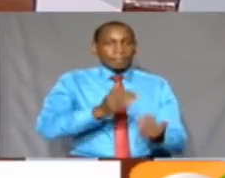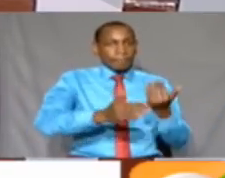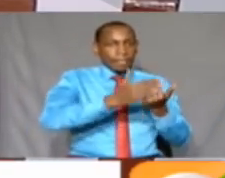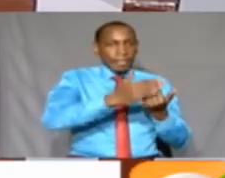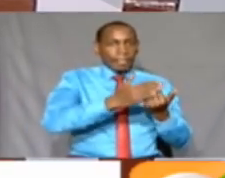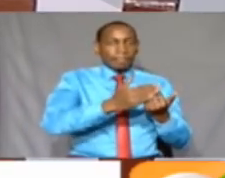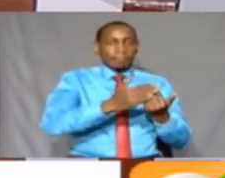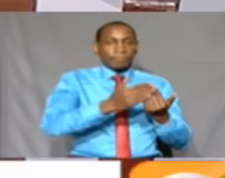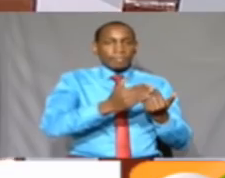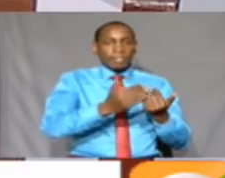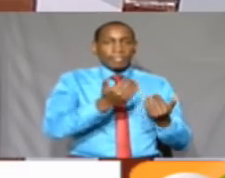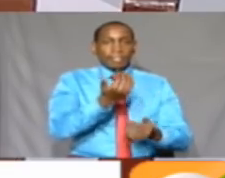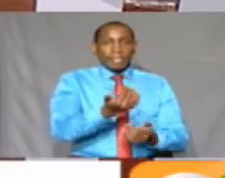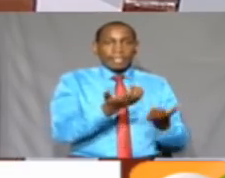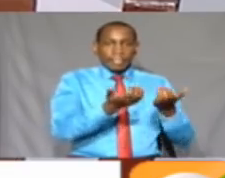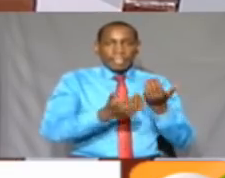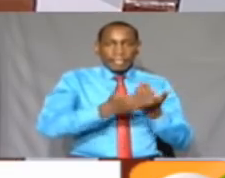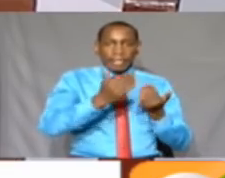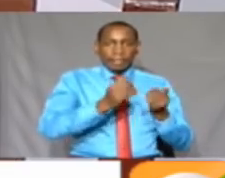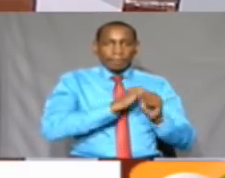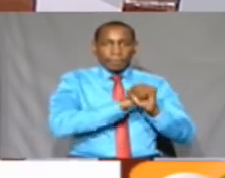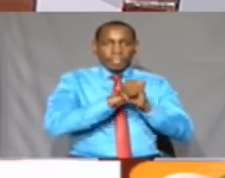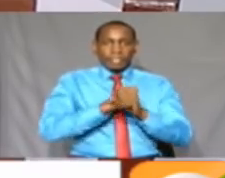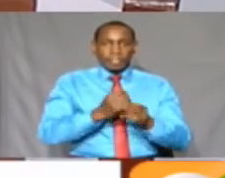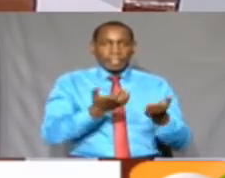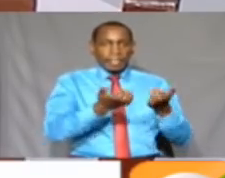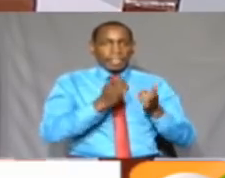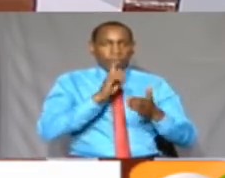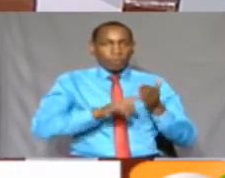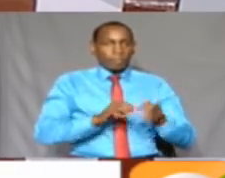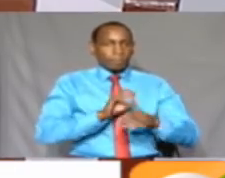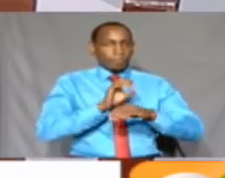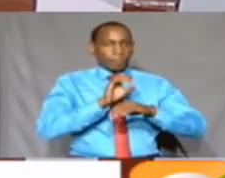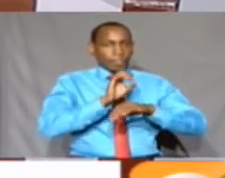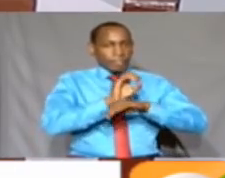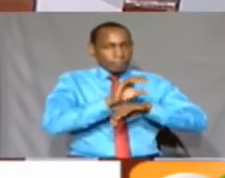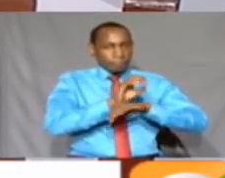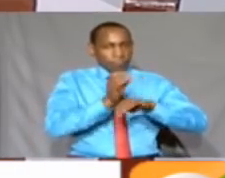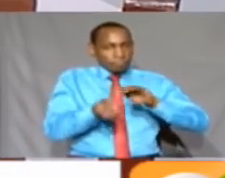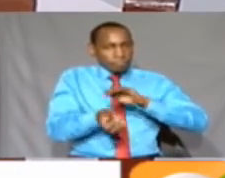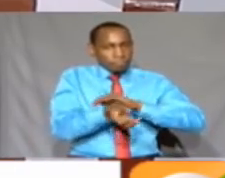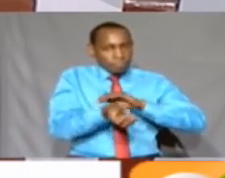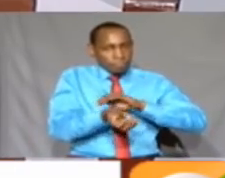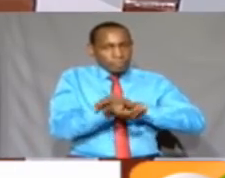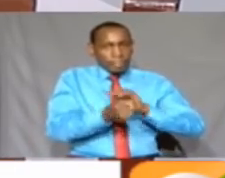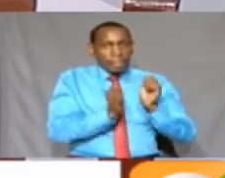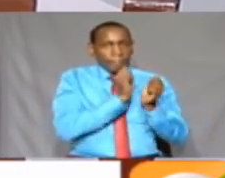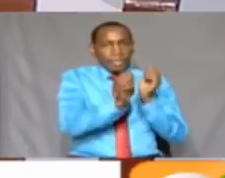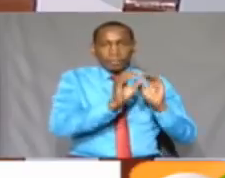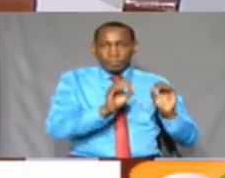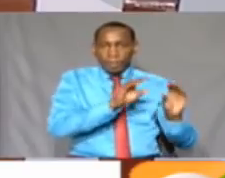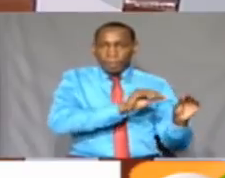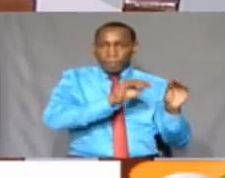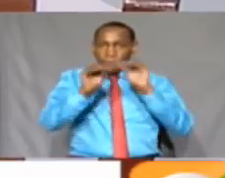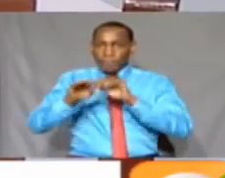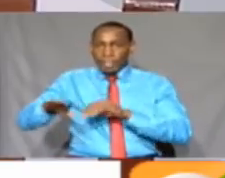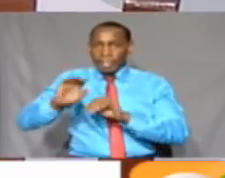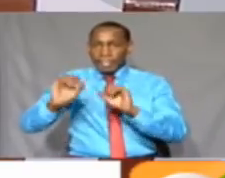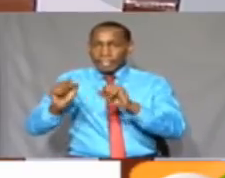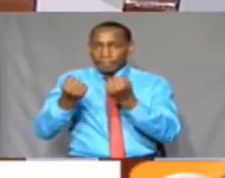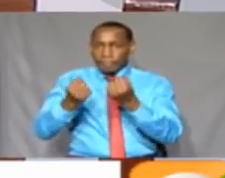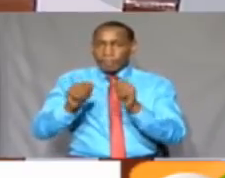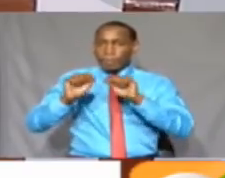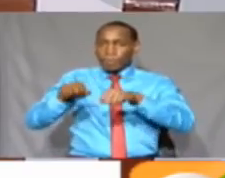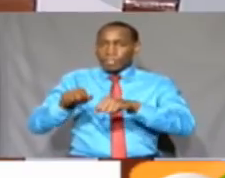care and protection, then what he needs is counseling, not punishment. So he needs to be moved to a place of safety where he's counseled. I know a